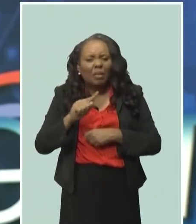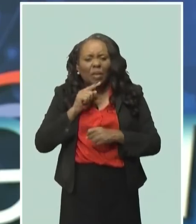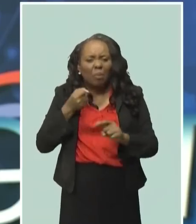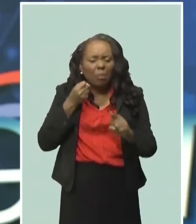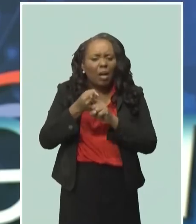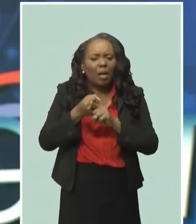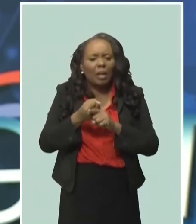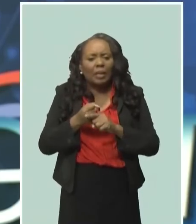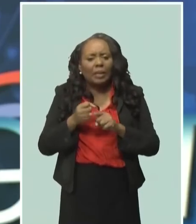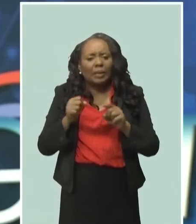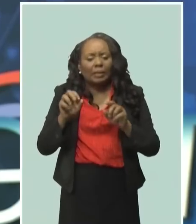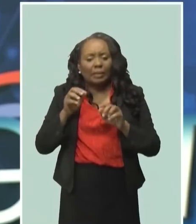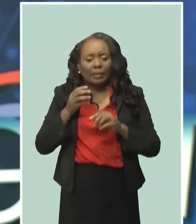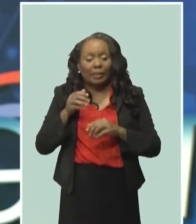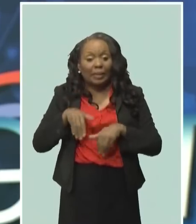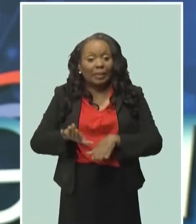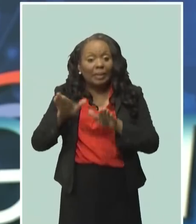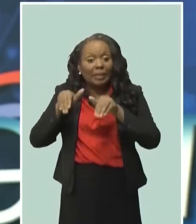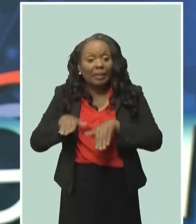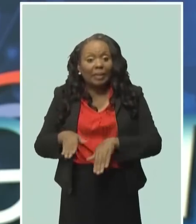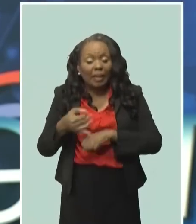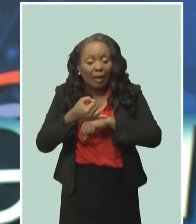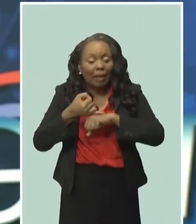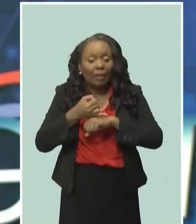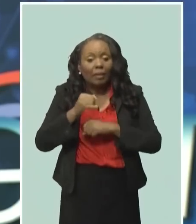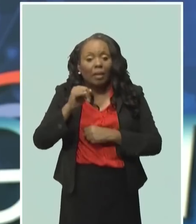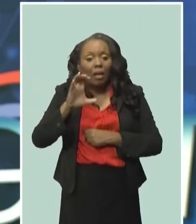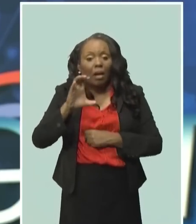the same pest affects okras.